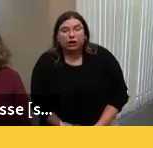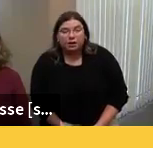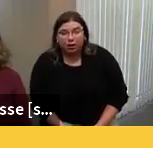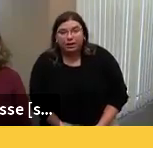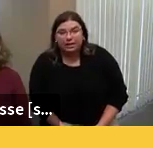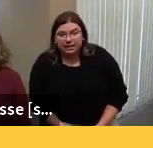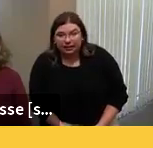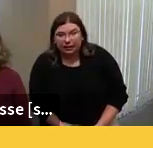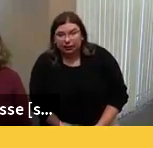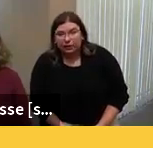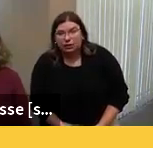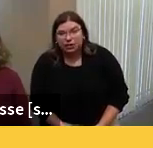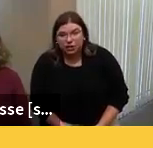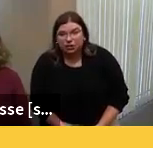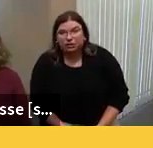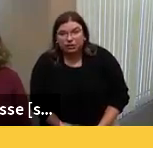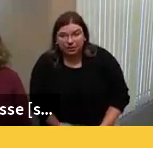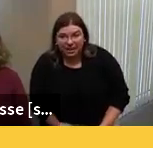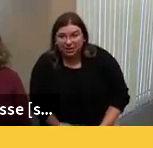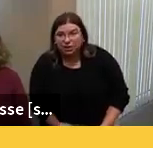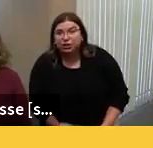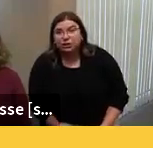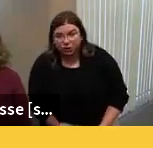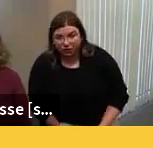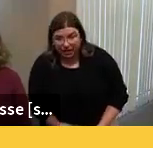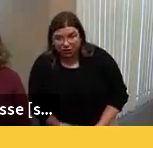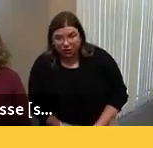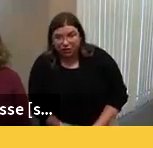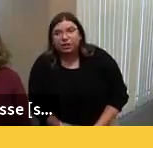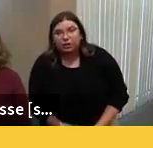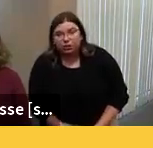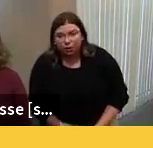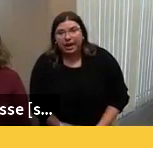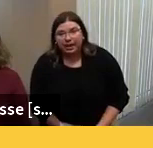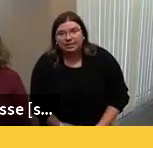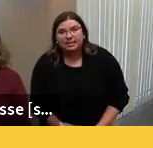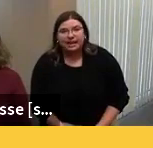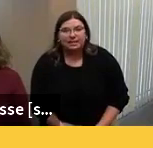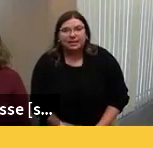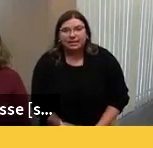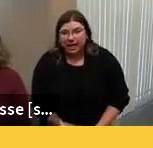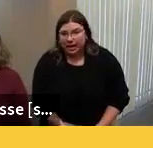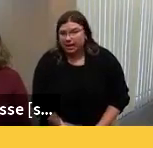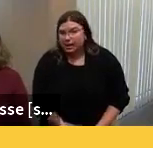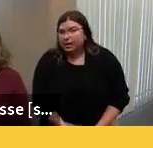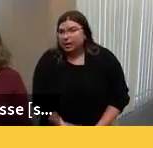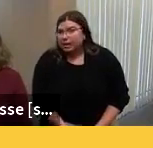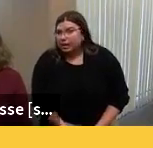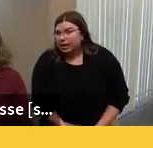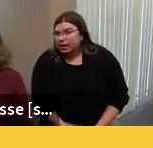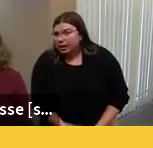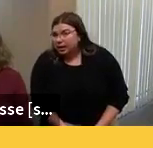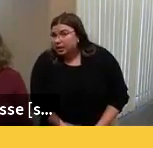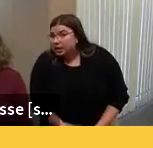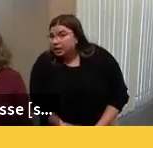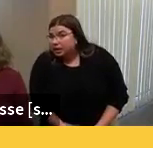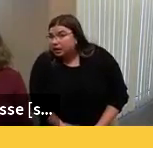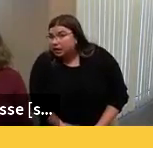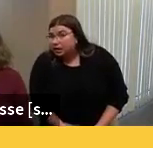which are American Sign Language Teacher Association certification, known as the ASL/TA.